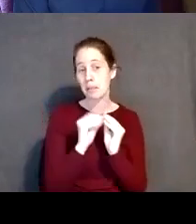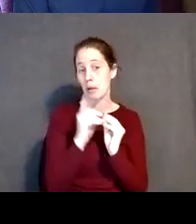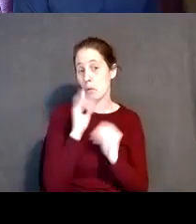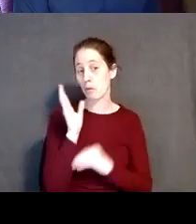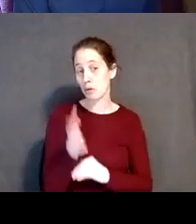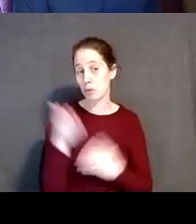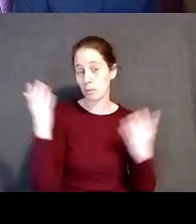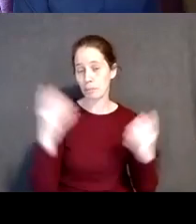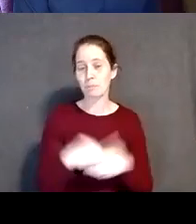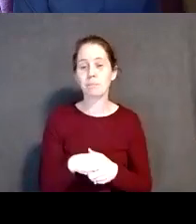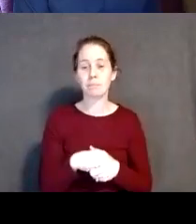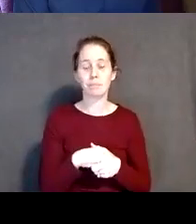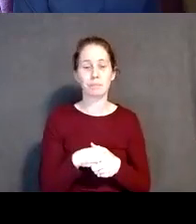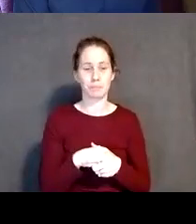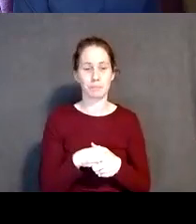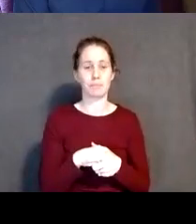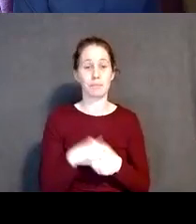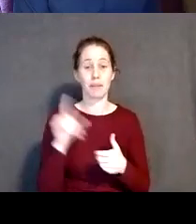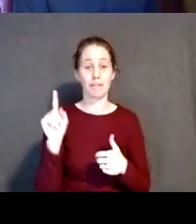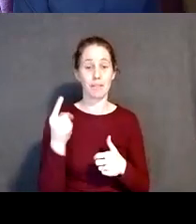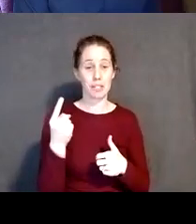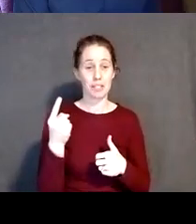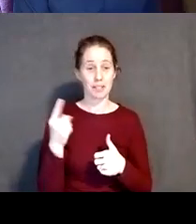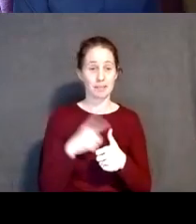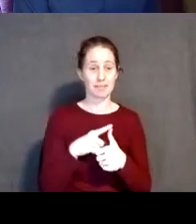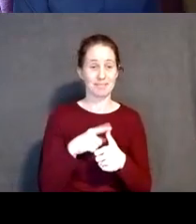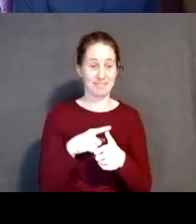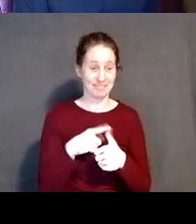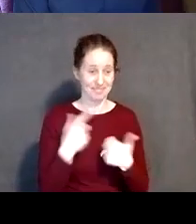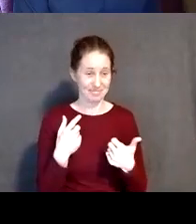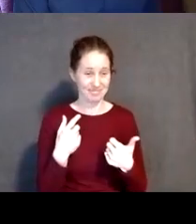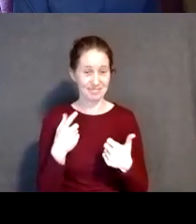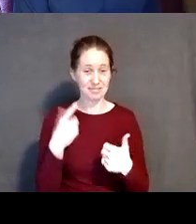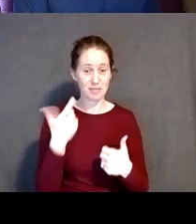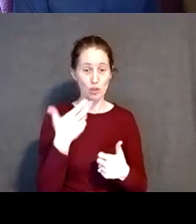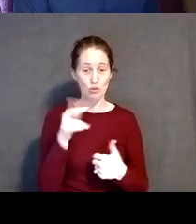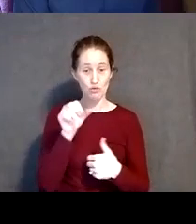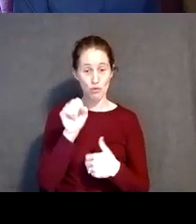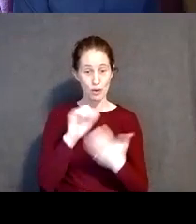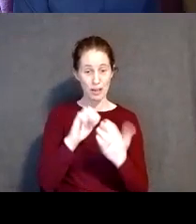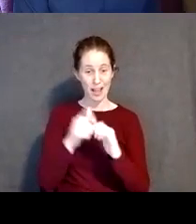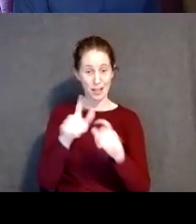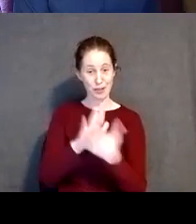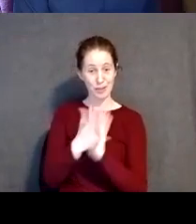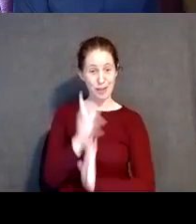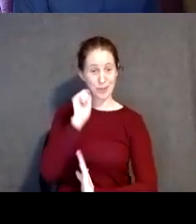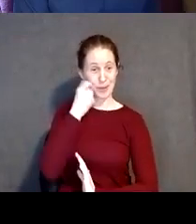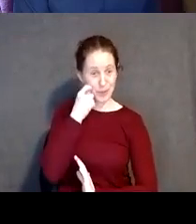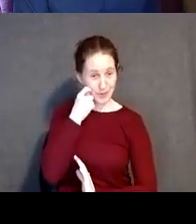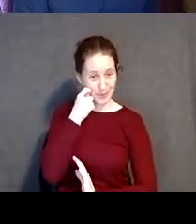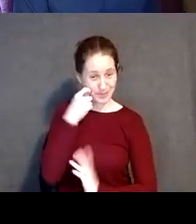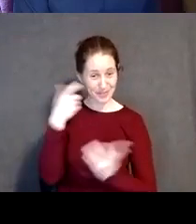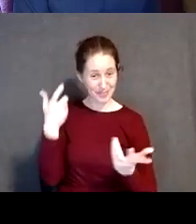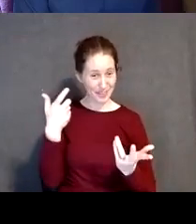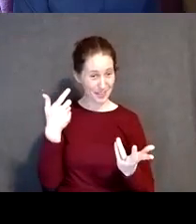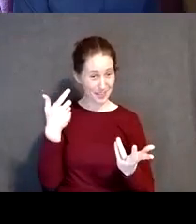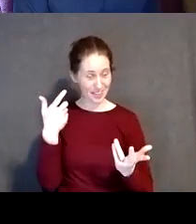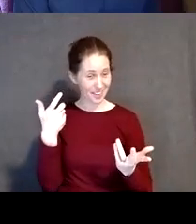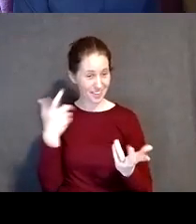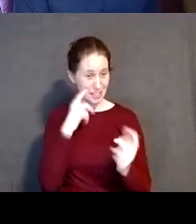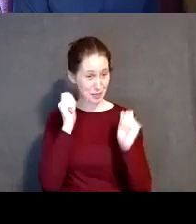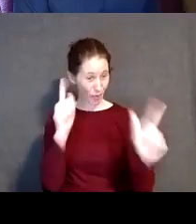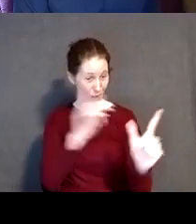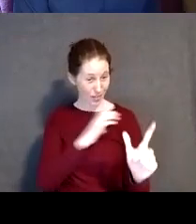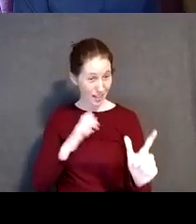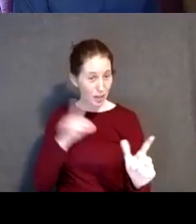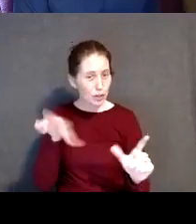future. First of all, Councilperson Gross, how did you get so cool? To all of City Council,